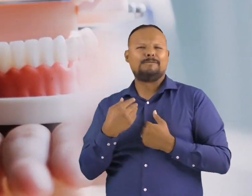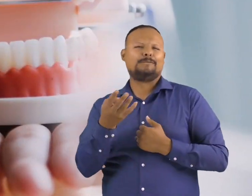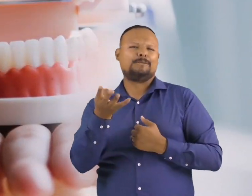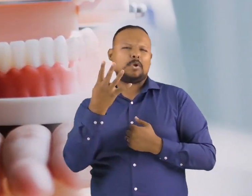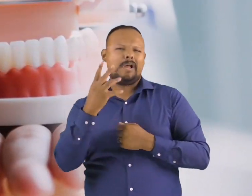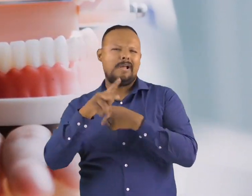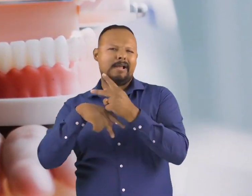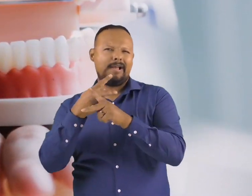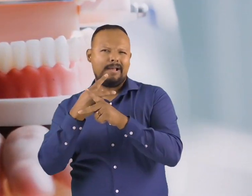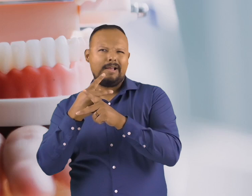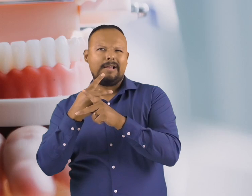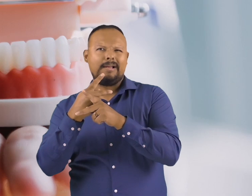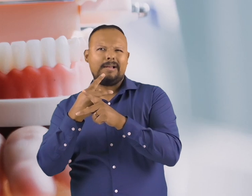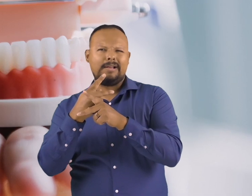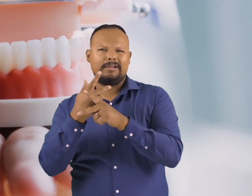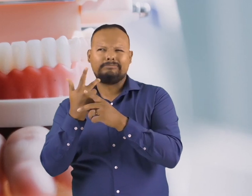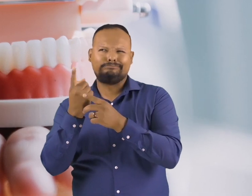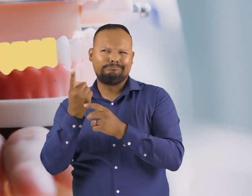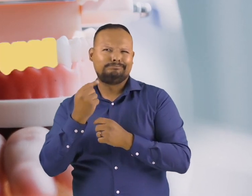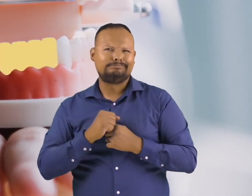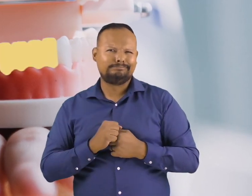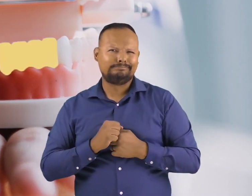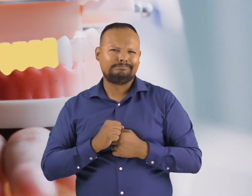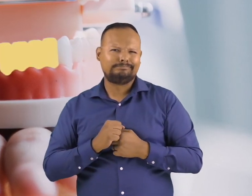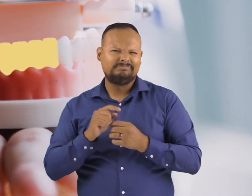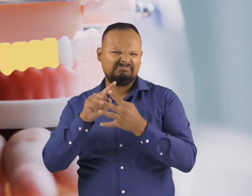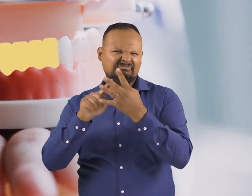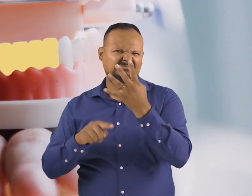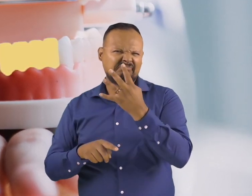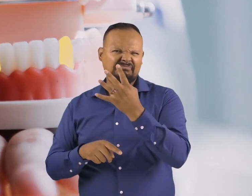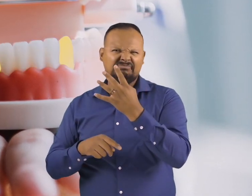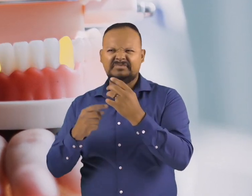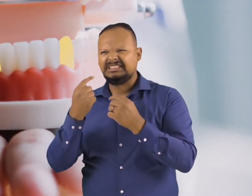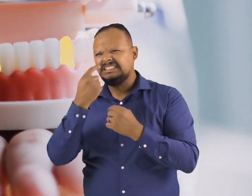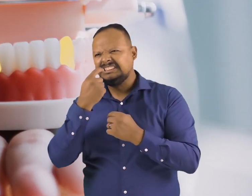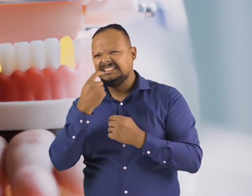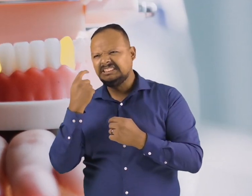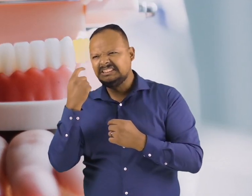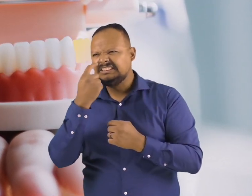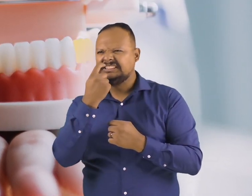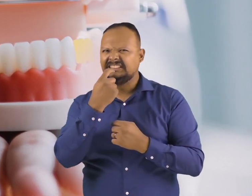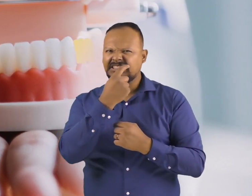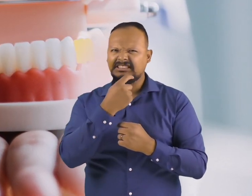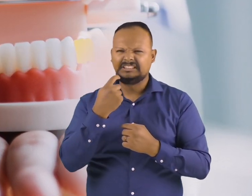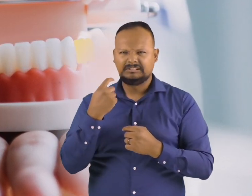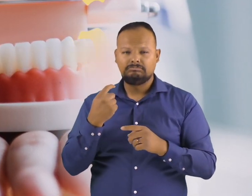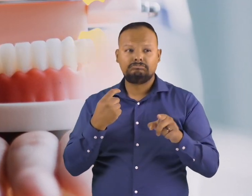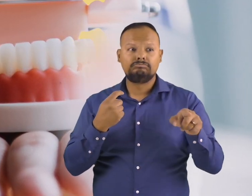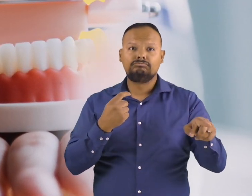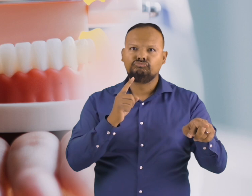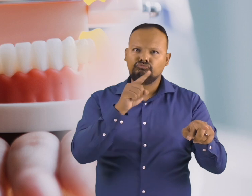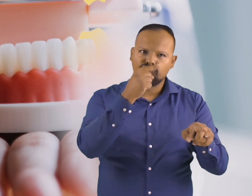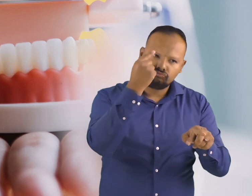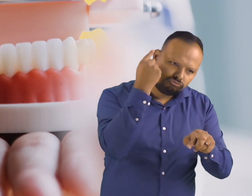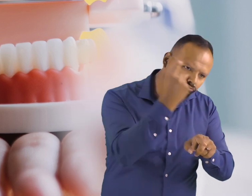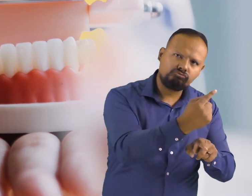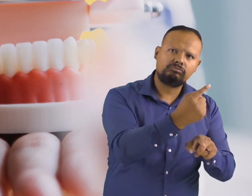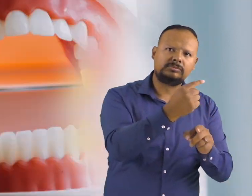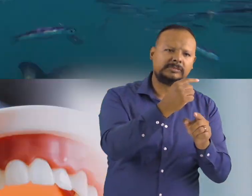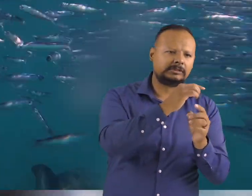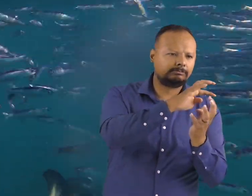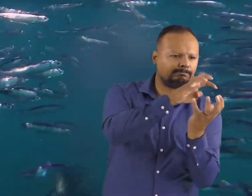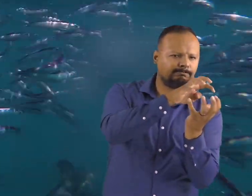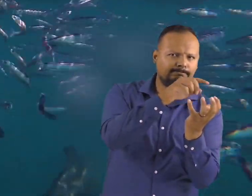humans, who have four types of teeth, incisors, canines, premolars, and molars.